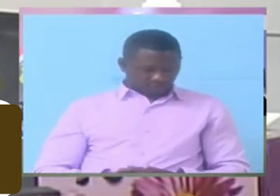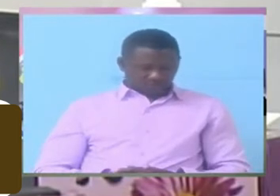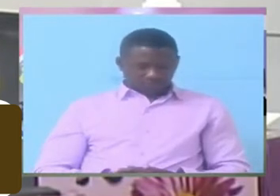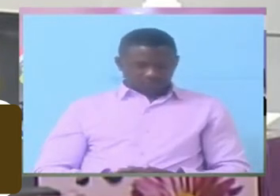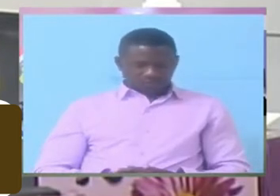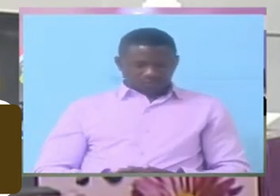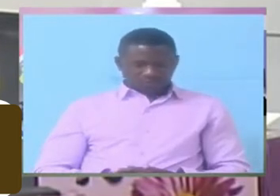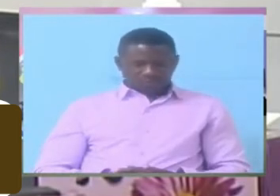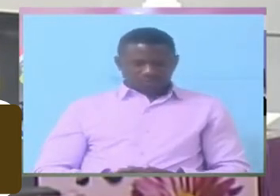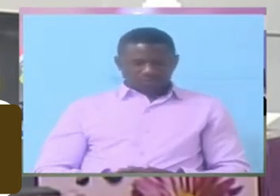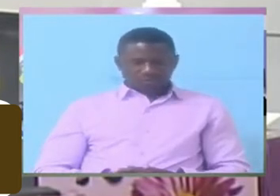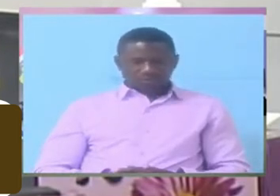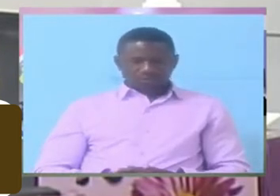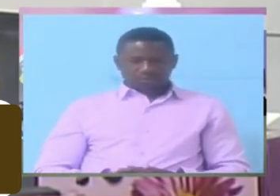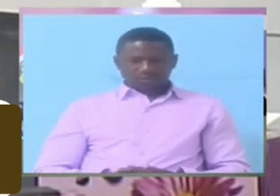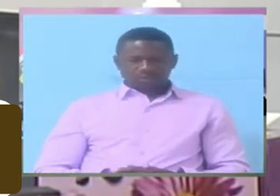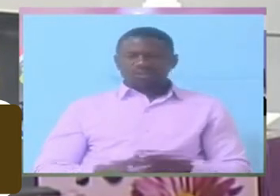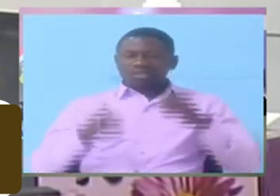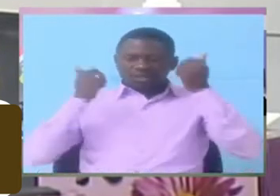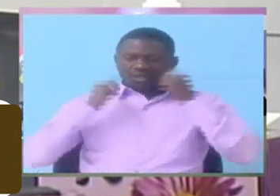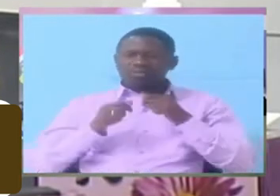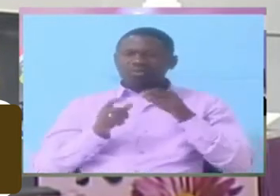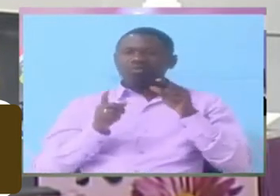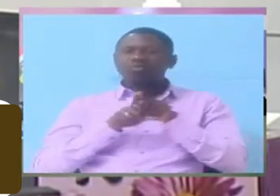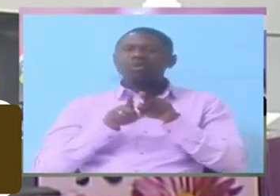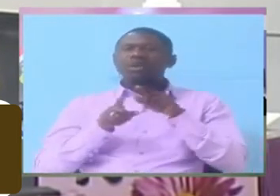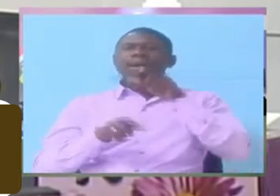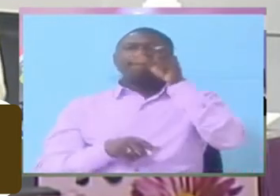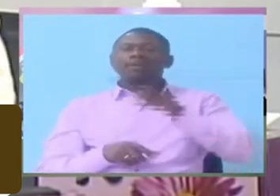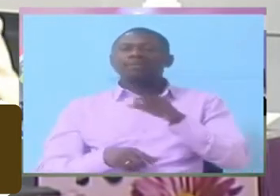of Commissioner Jata. And the